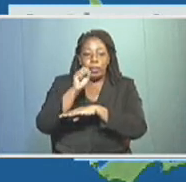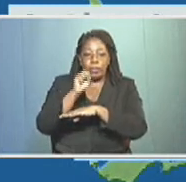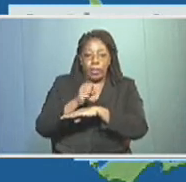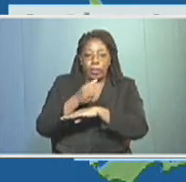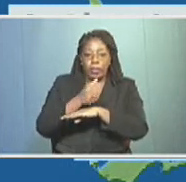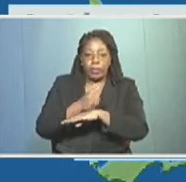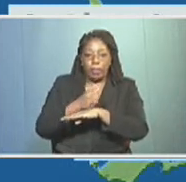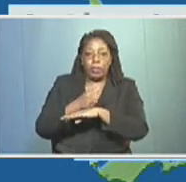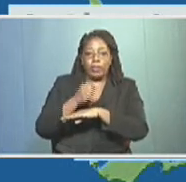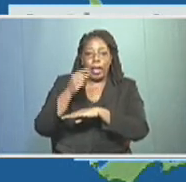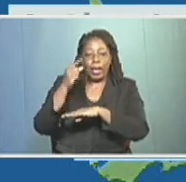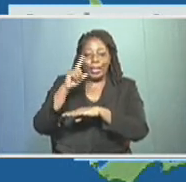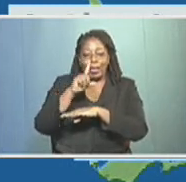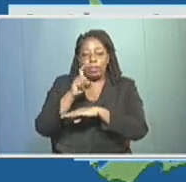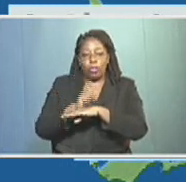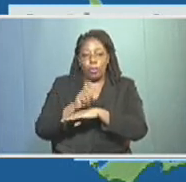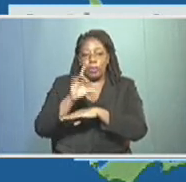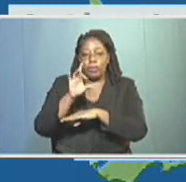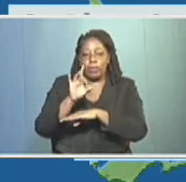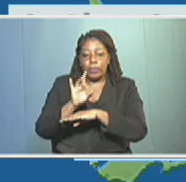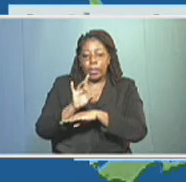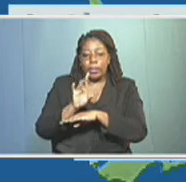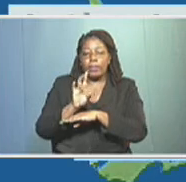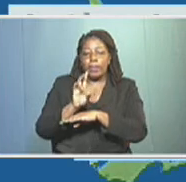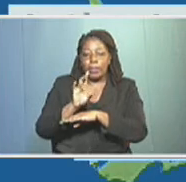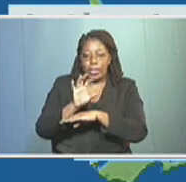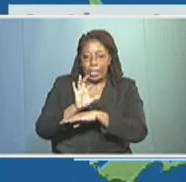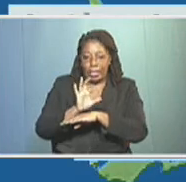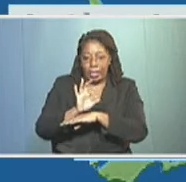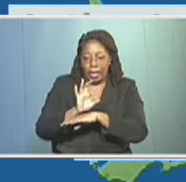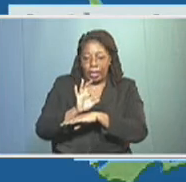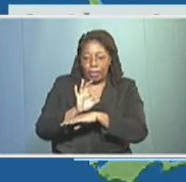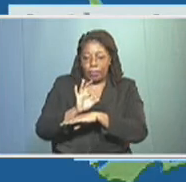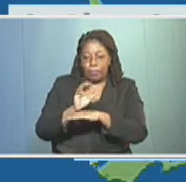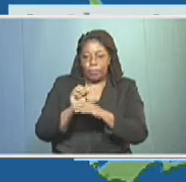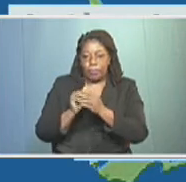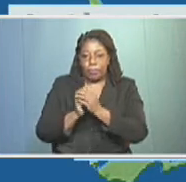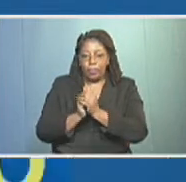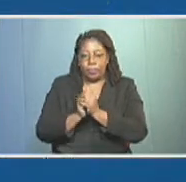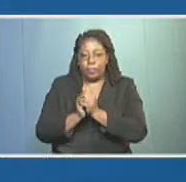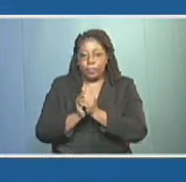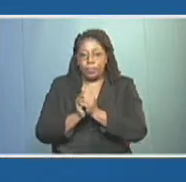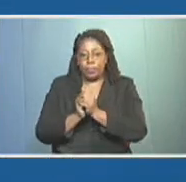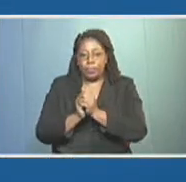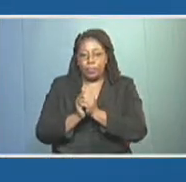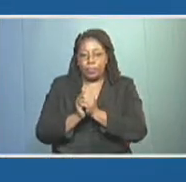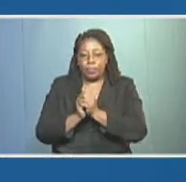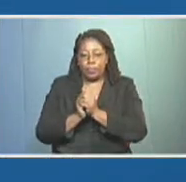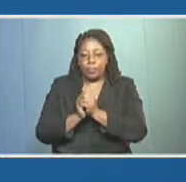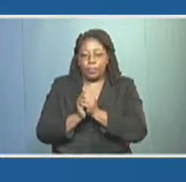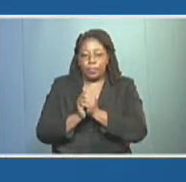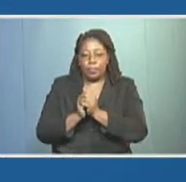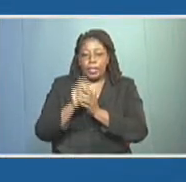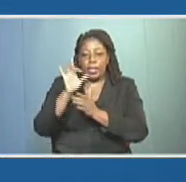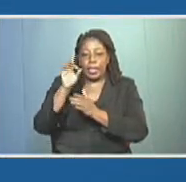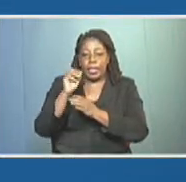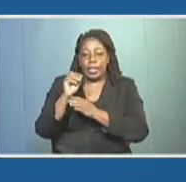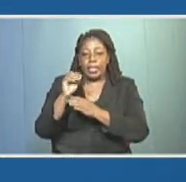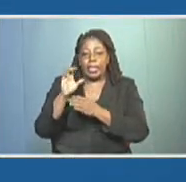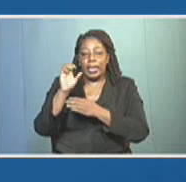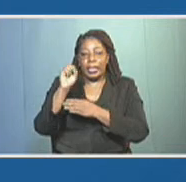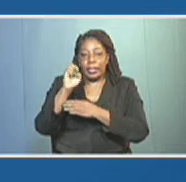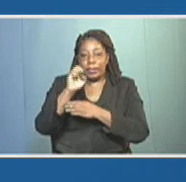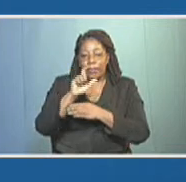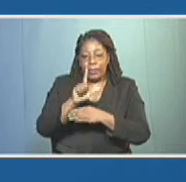degrees. Black Point, Exuma, and Kemps Bay, South Andrews at 79. Fresh Creek, Central Andrews at 80 degrees. 80s also in San